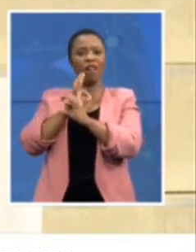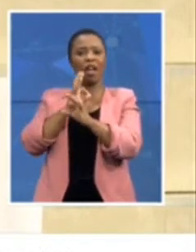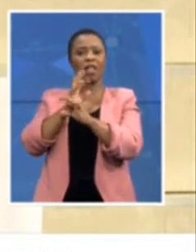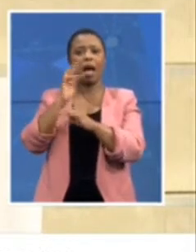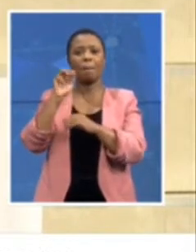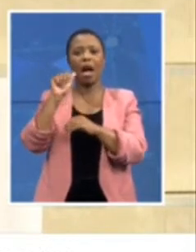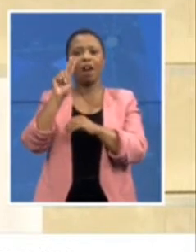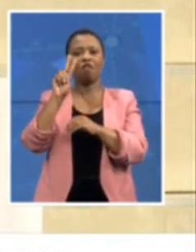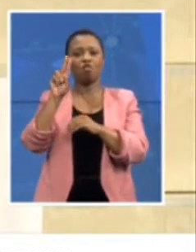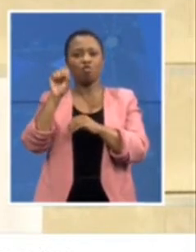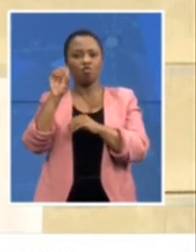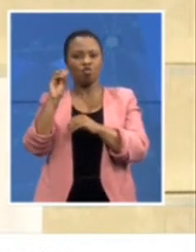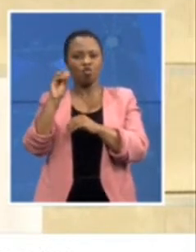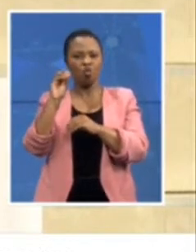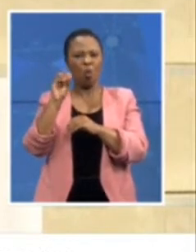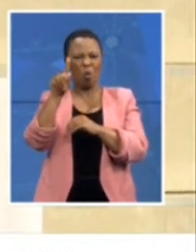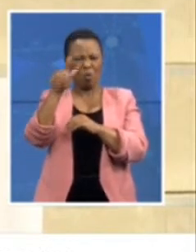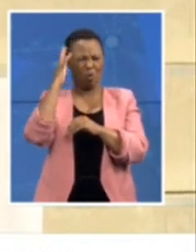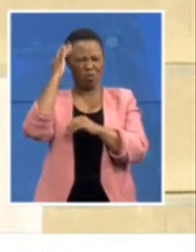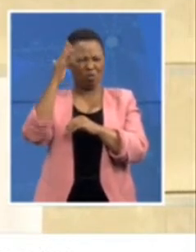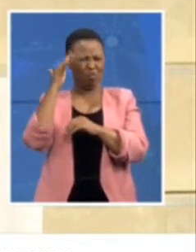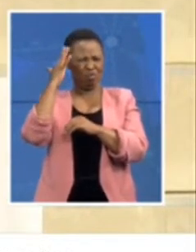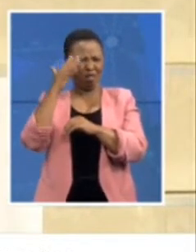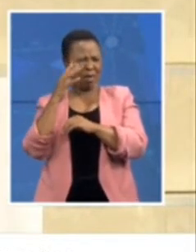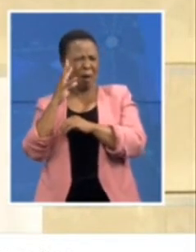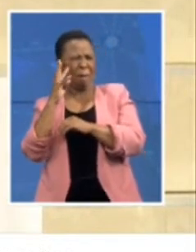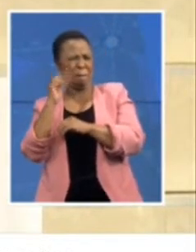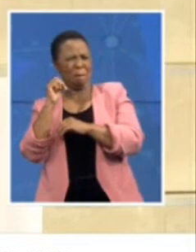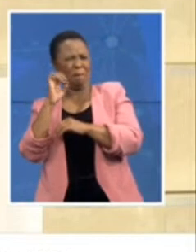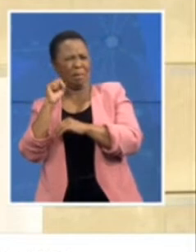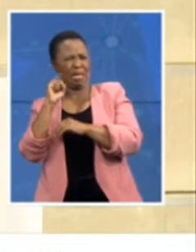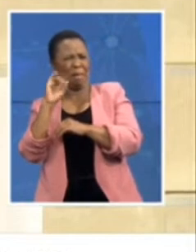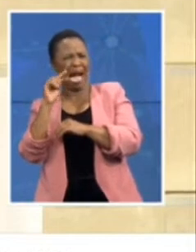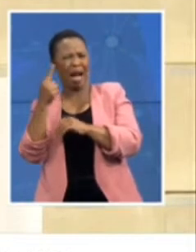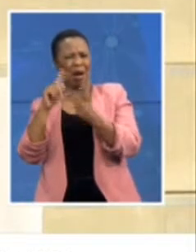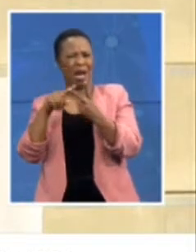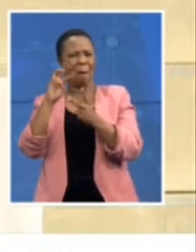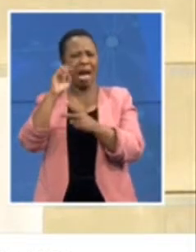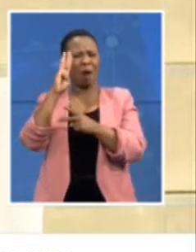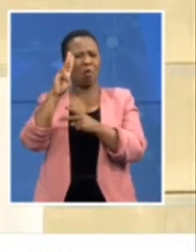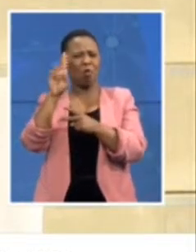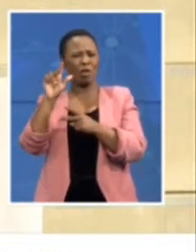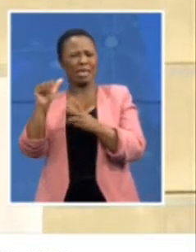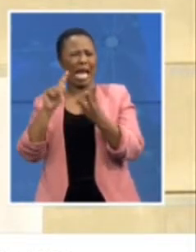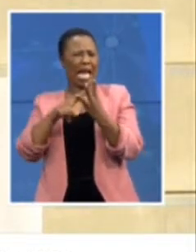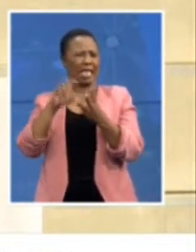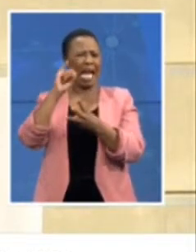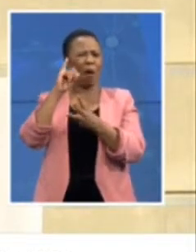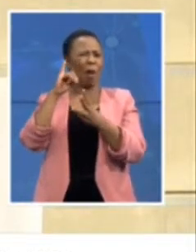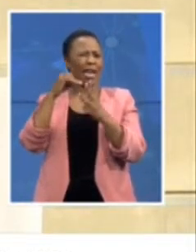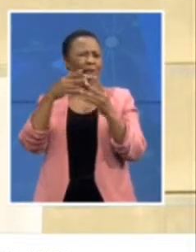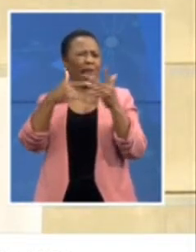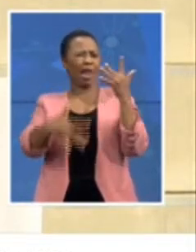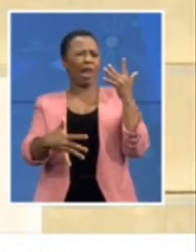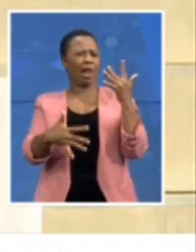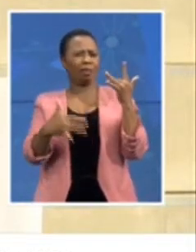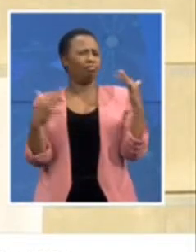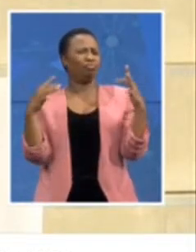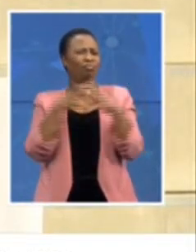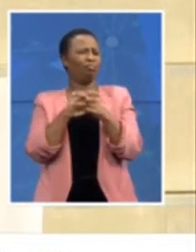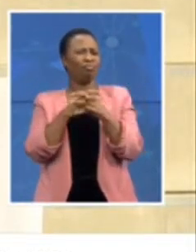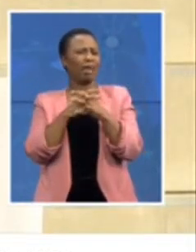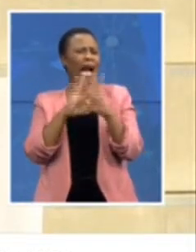these Msimangs, Mabuzas, Angwenis, Ndondon get together? We claim all of